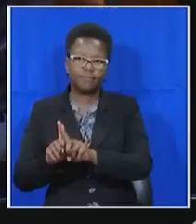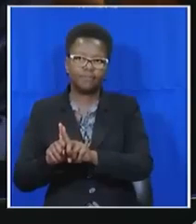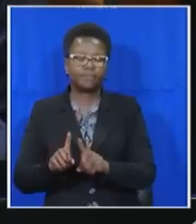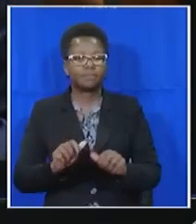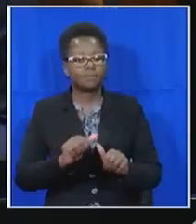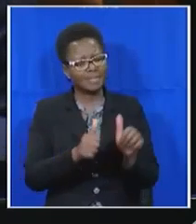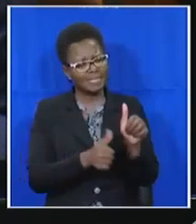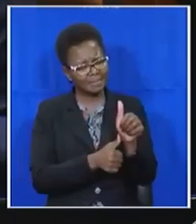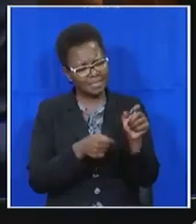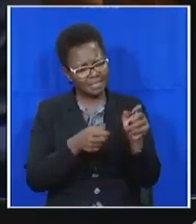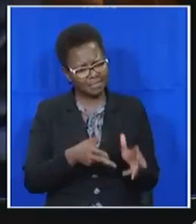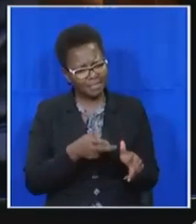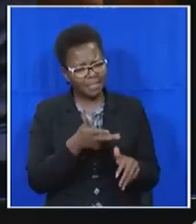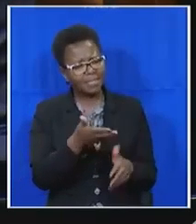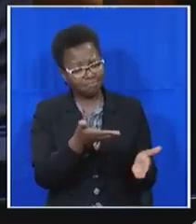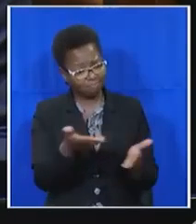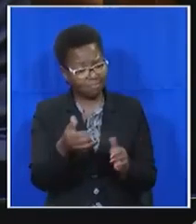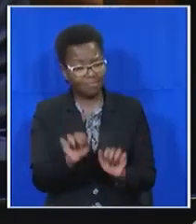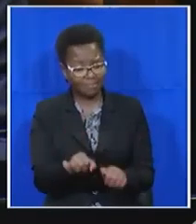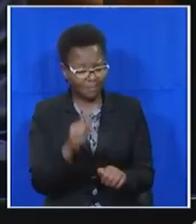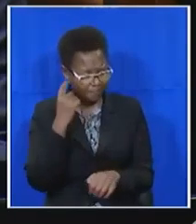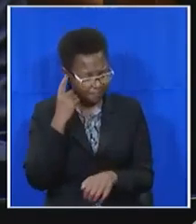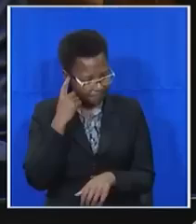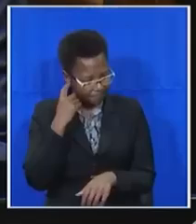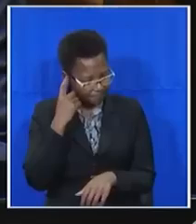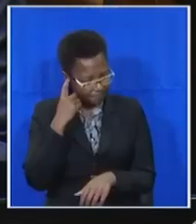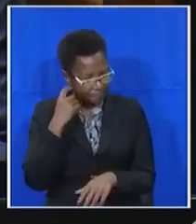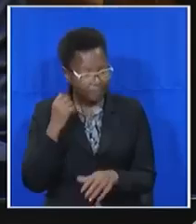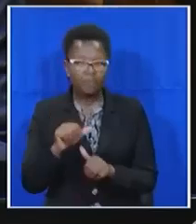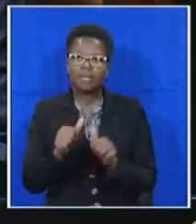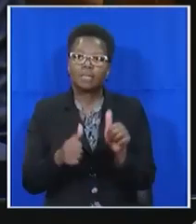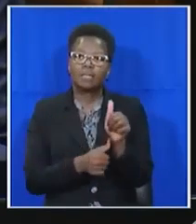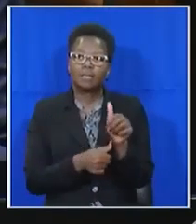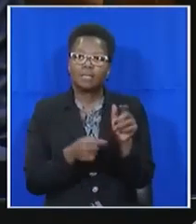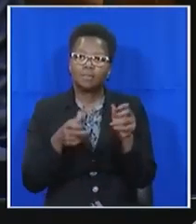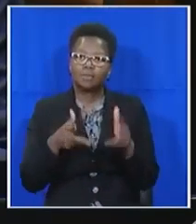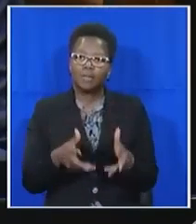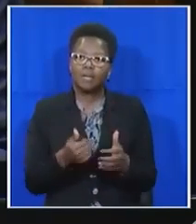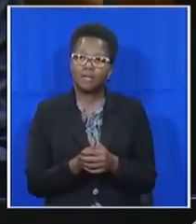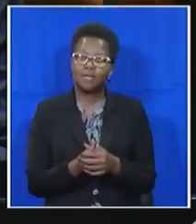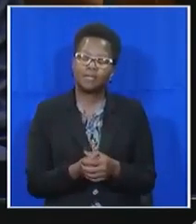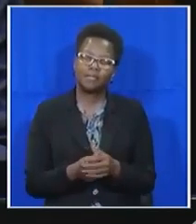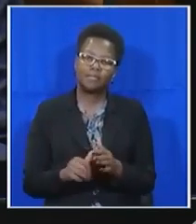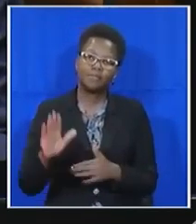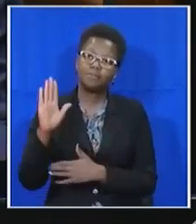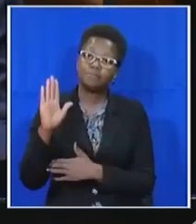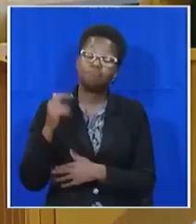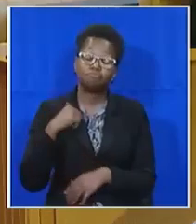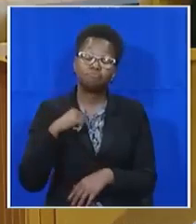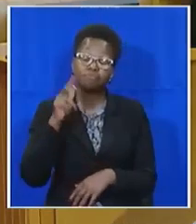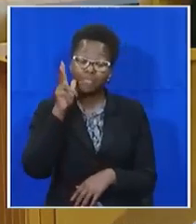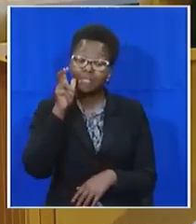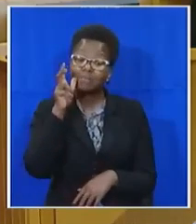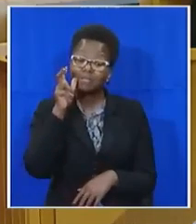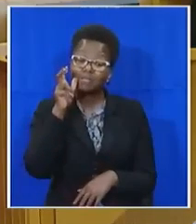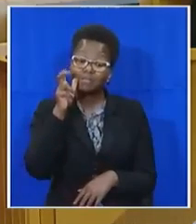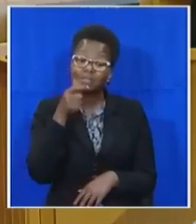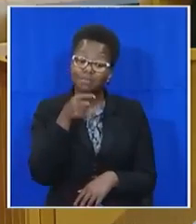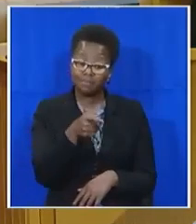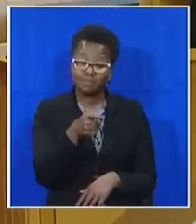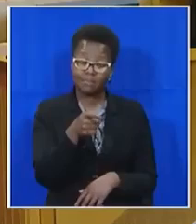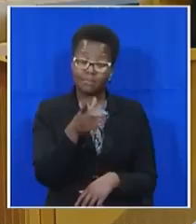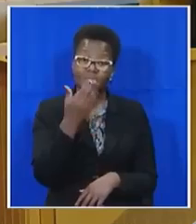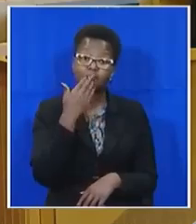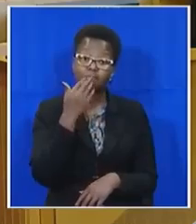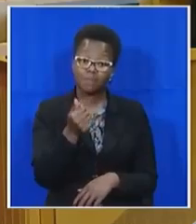Speaker. Yes, honorable member. Deputy Speaker. Deputy Speaker, I'm listening to can I honorable member. bring you to the